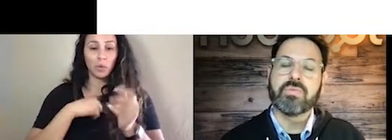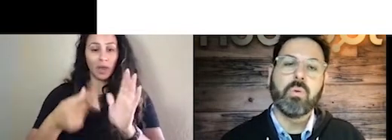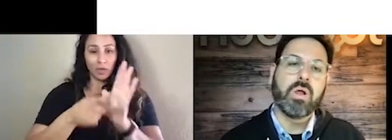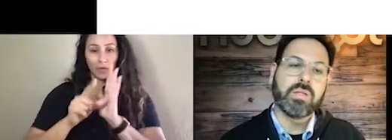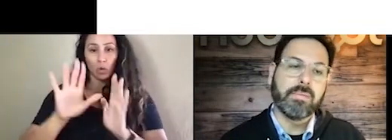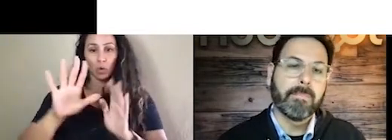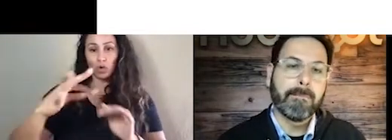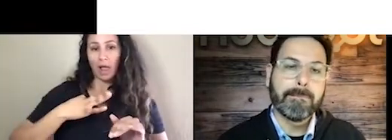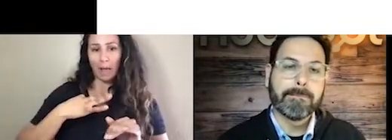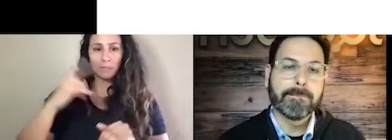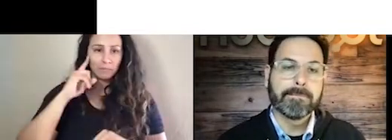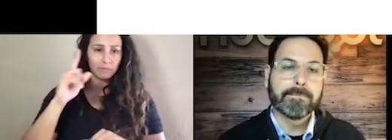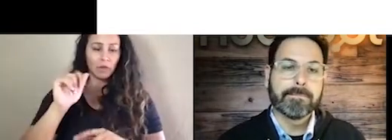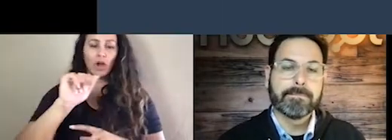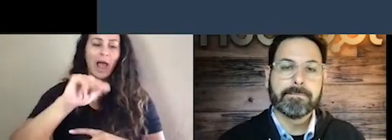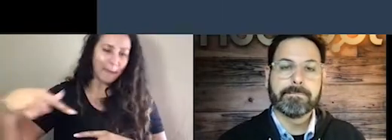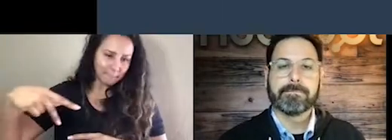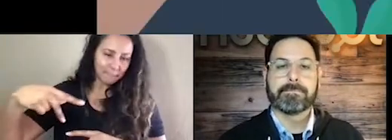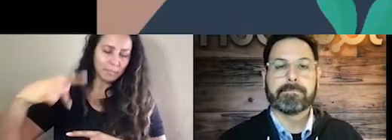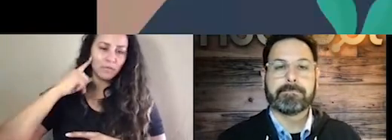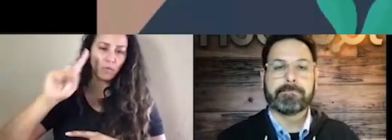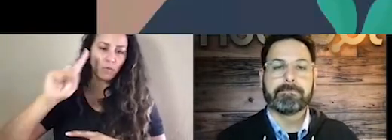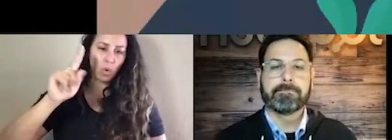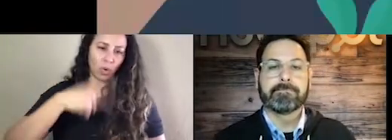app for quality.